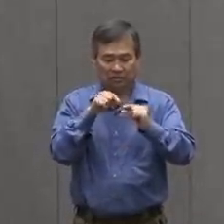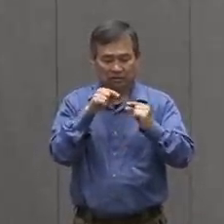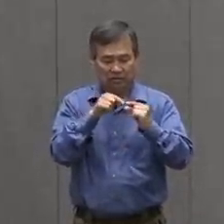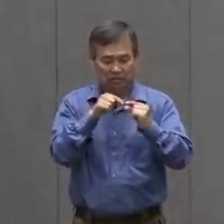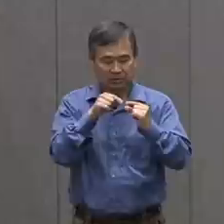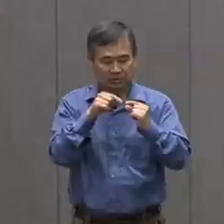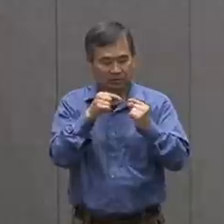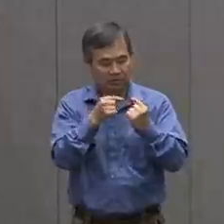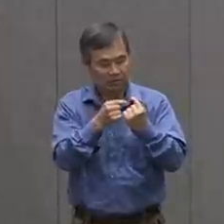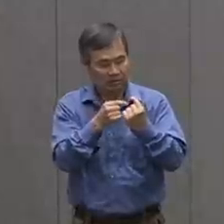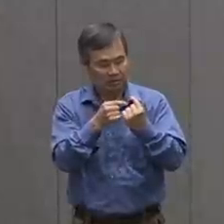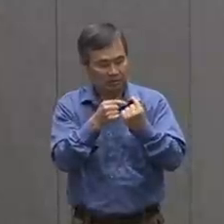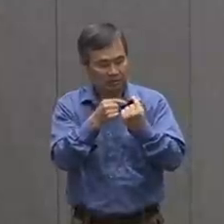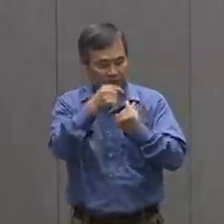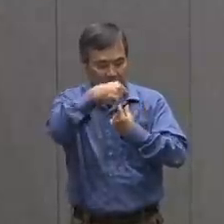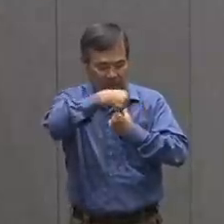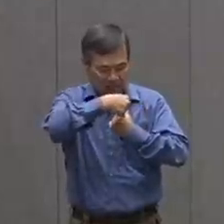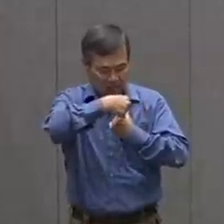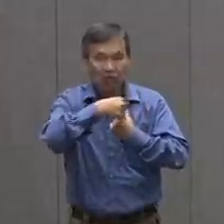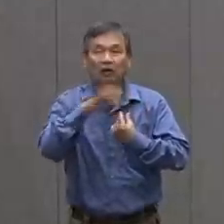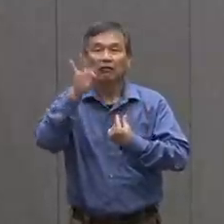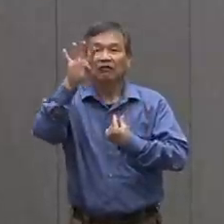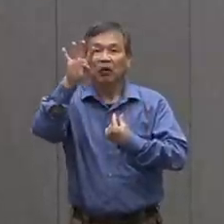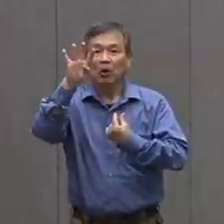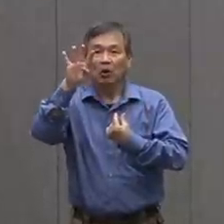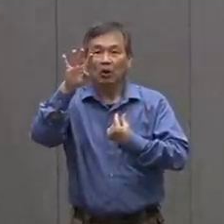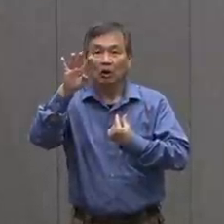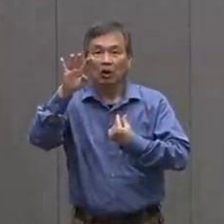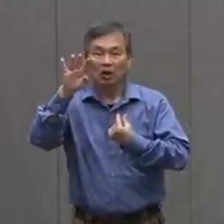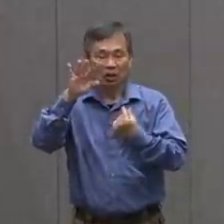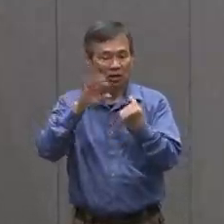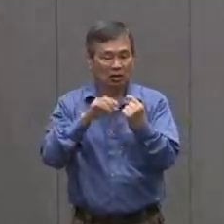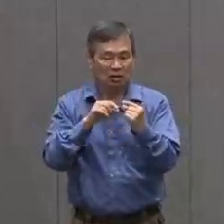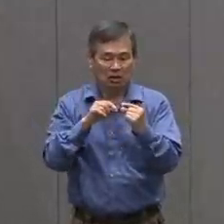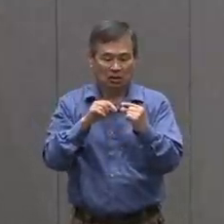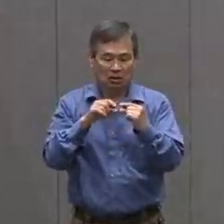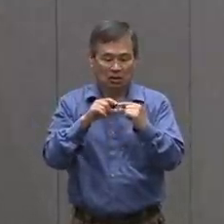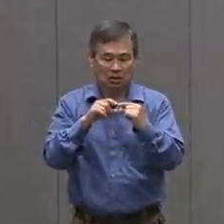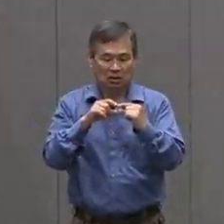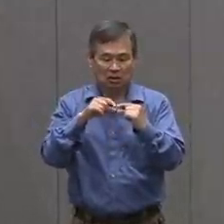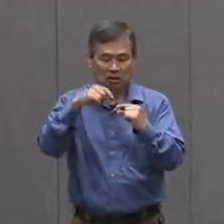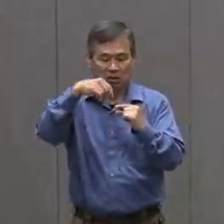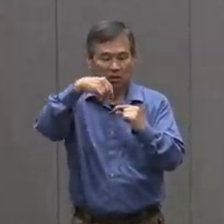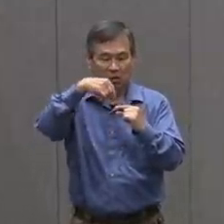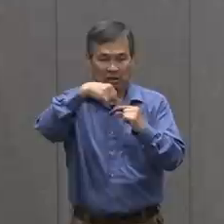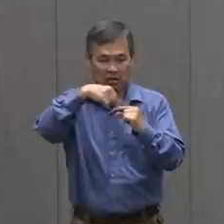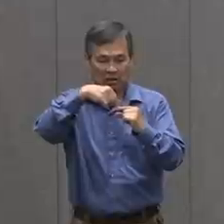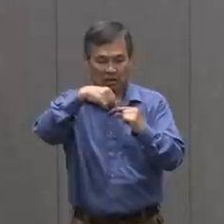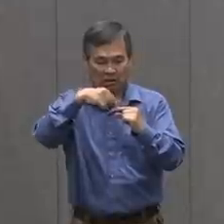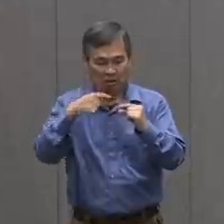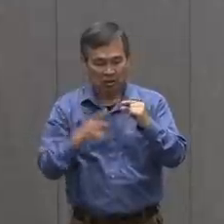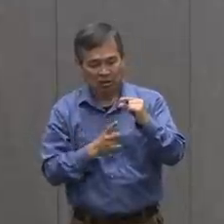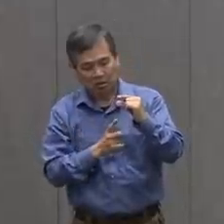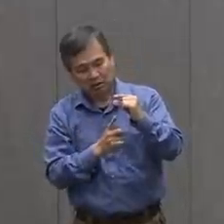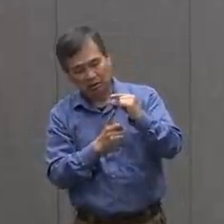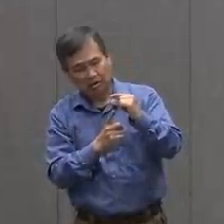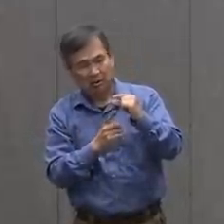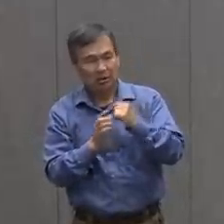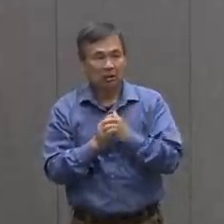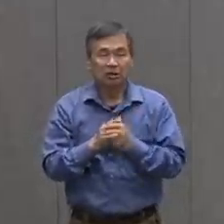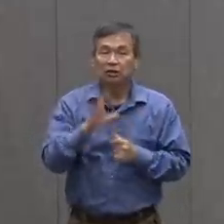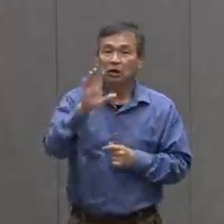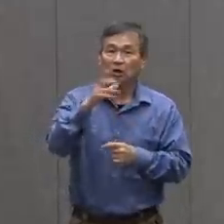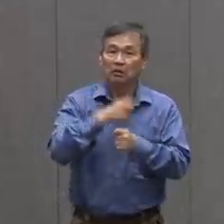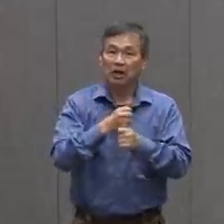1, 2, 3, 4 sides looking just around on that one axis. So I'm going to make 4